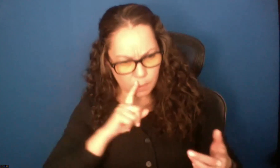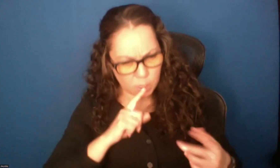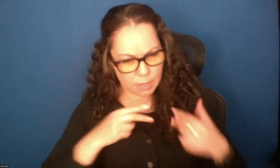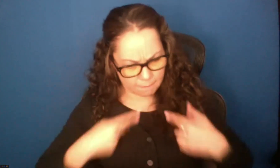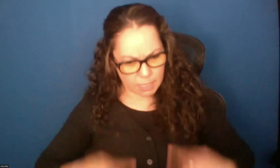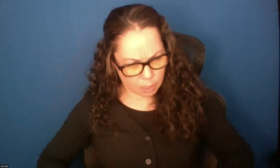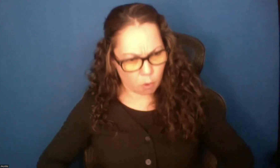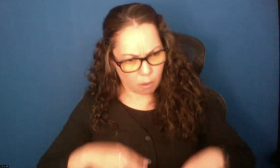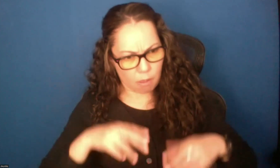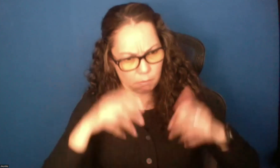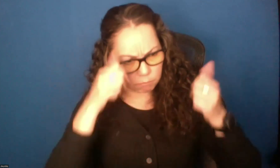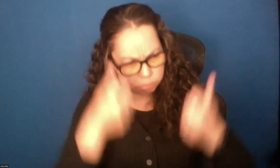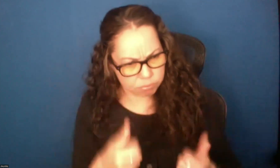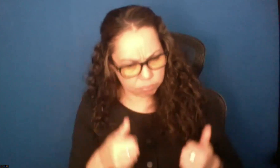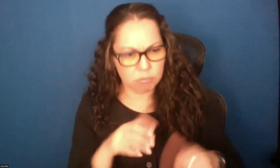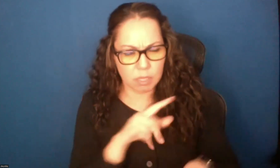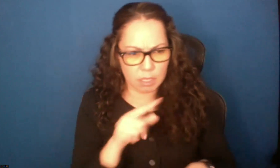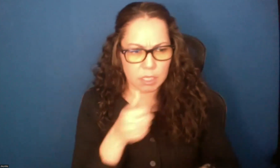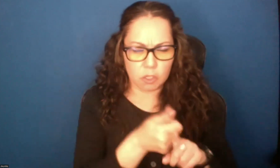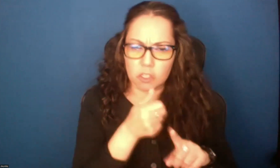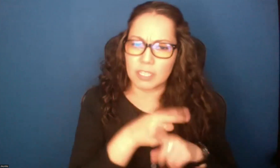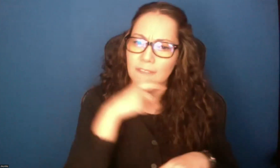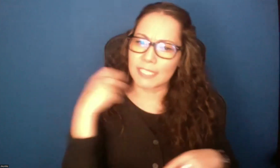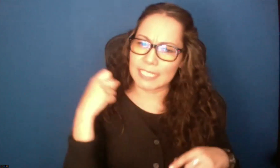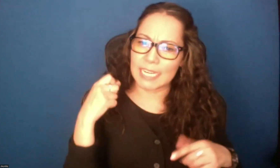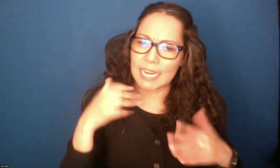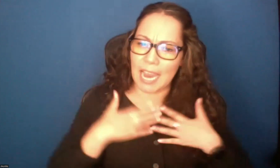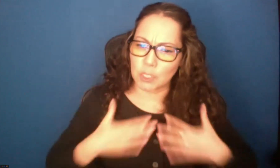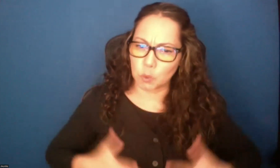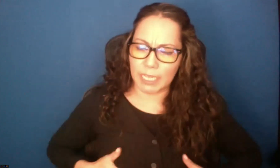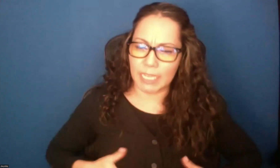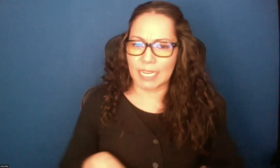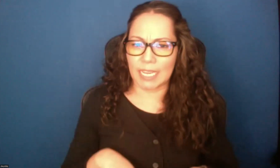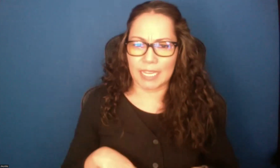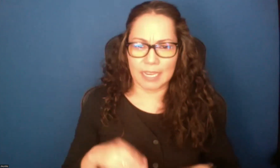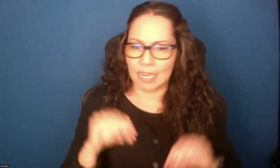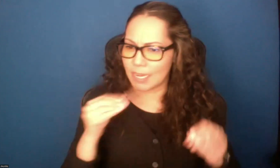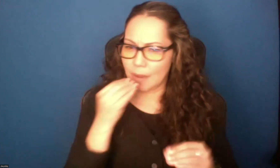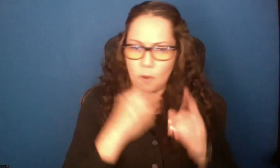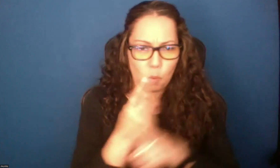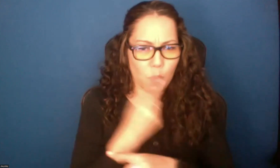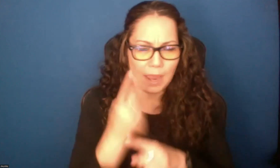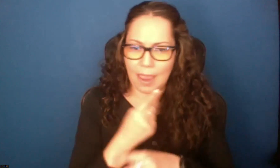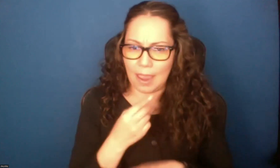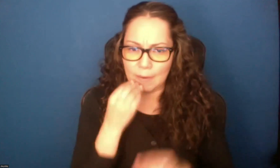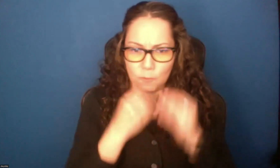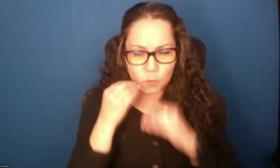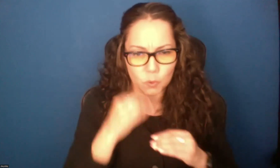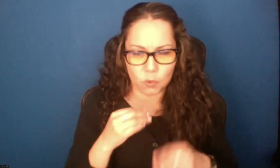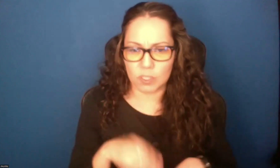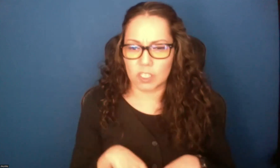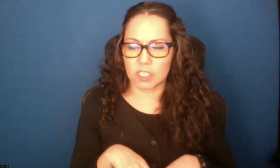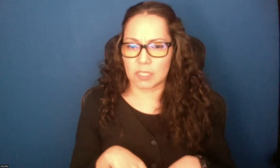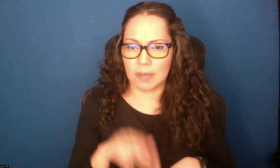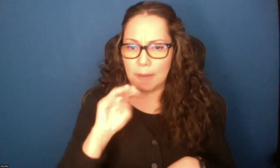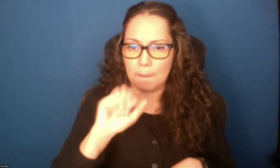room. She was dehydrated and malnourished and had a big pancreatic tumor. And